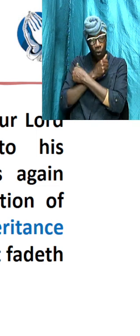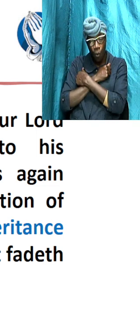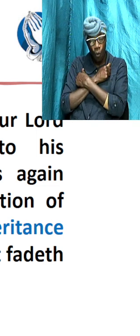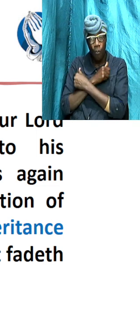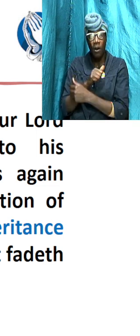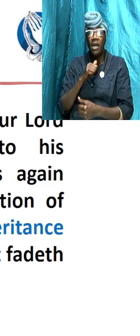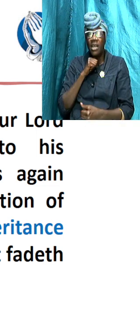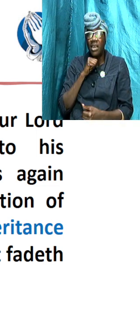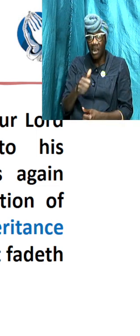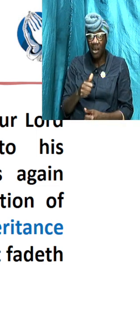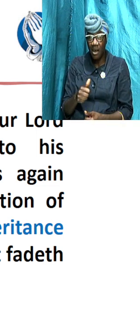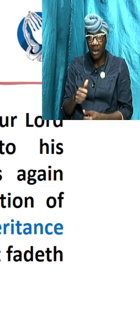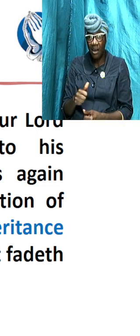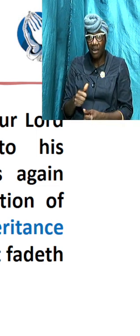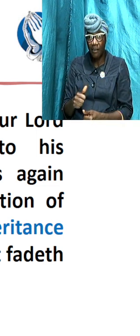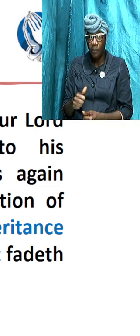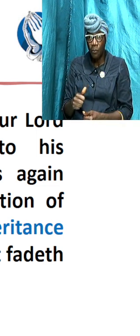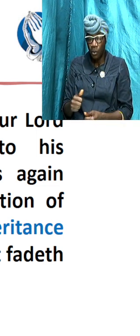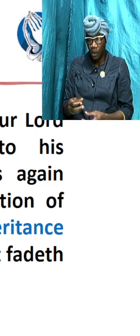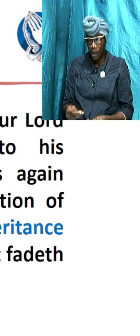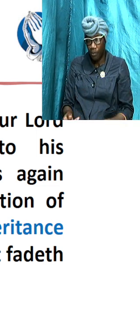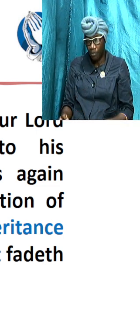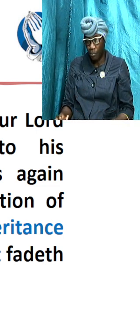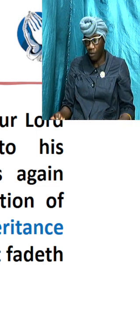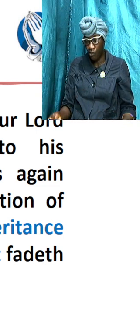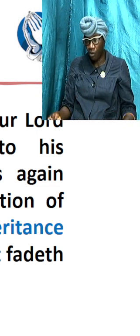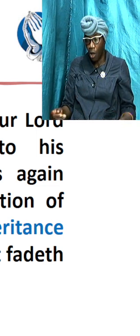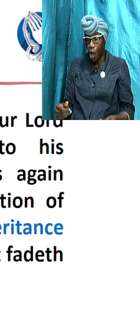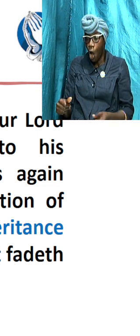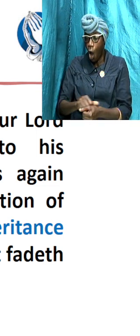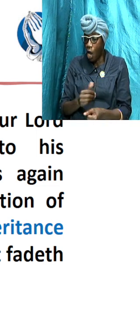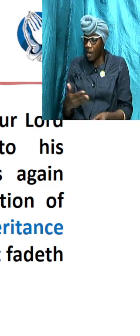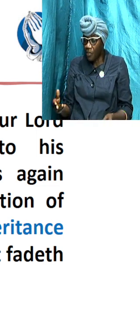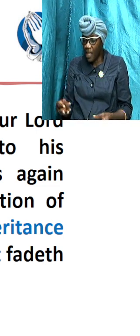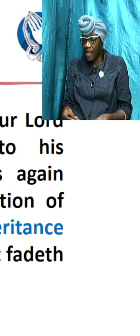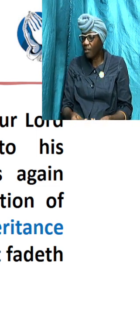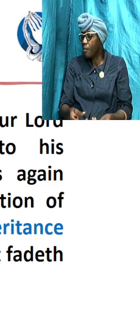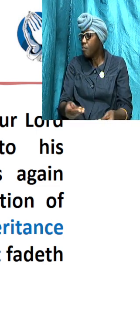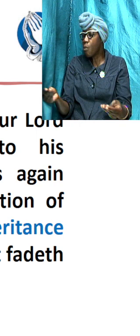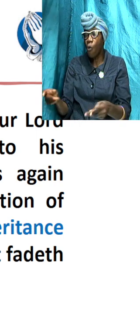imperishable. Amen. Other things might fade away. Amen. But what we have